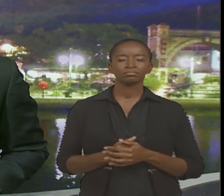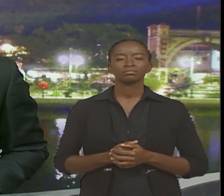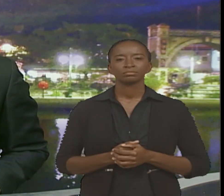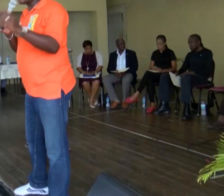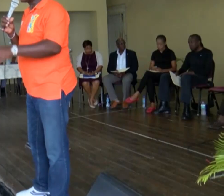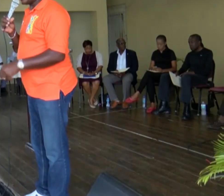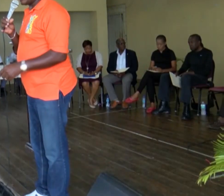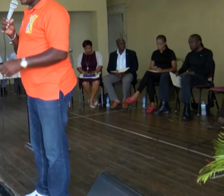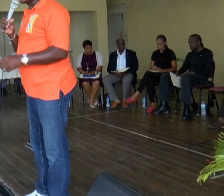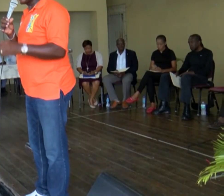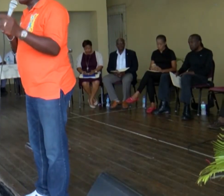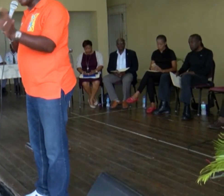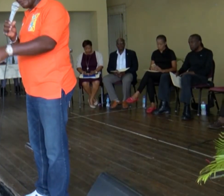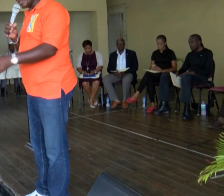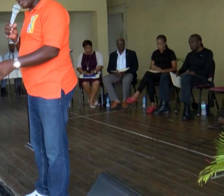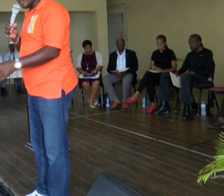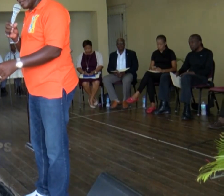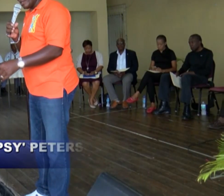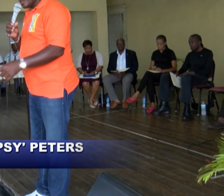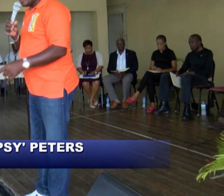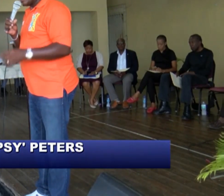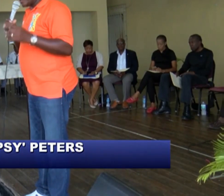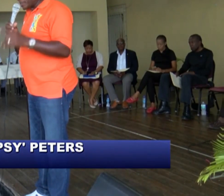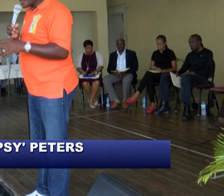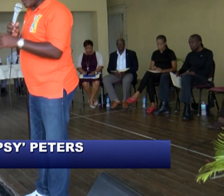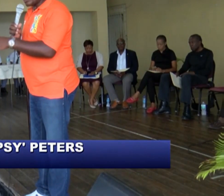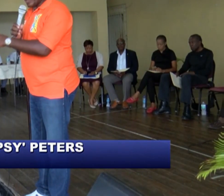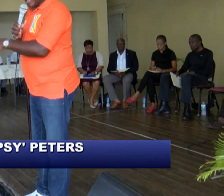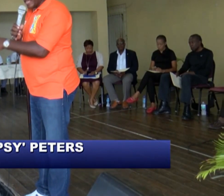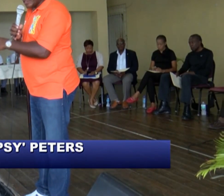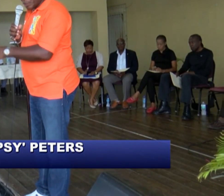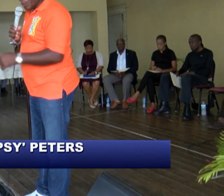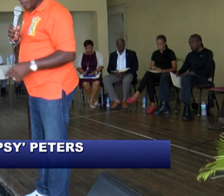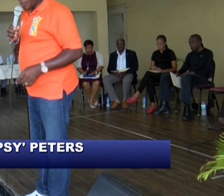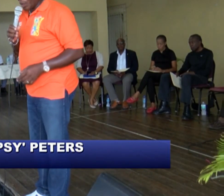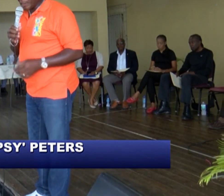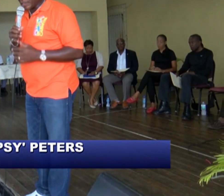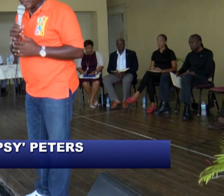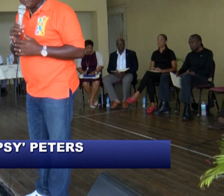When we were brought here in captivity, this